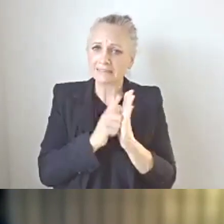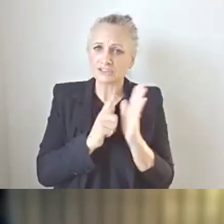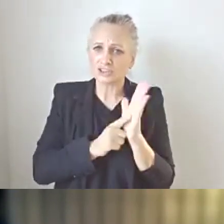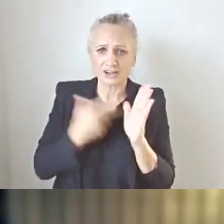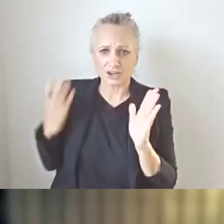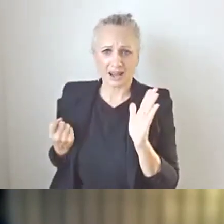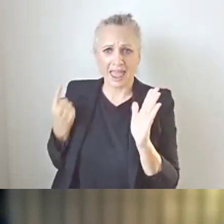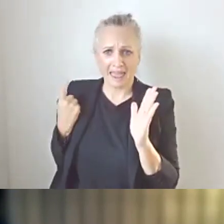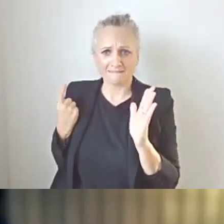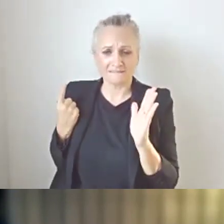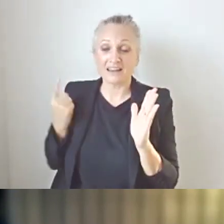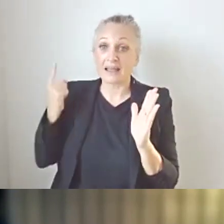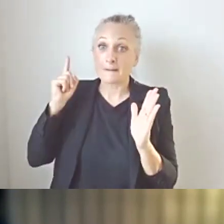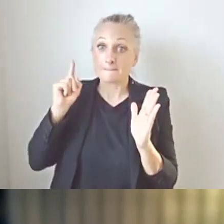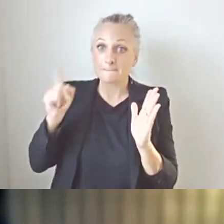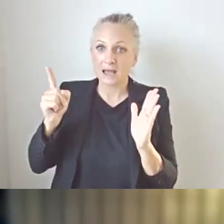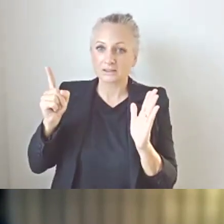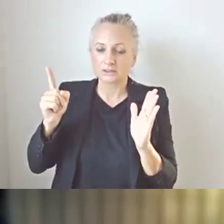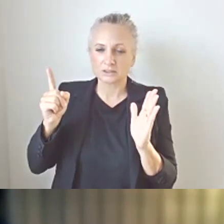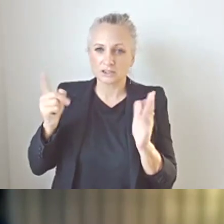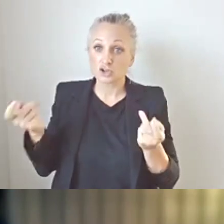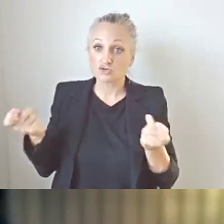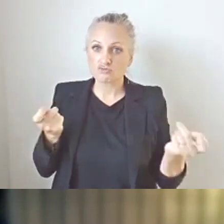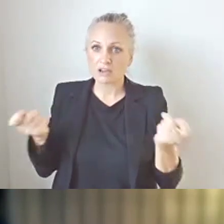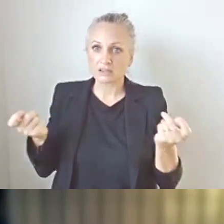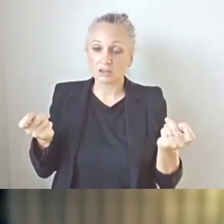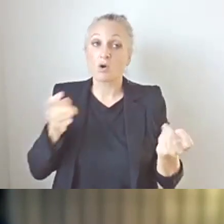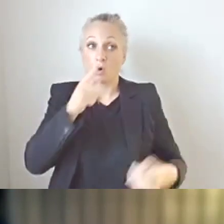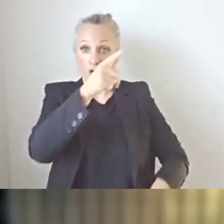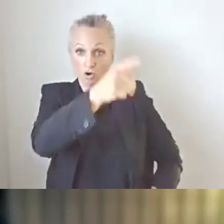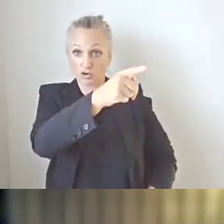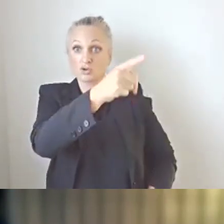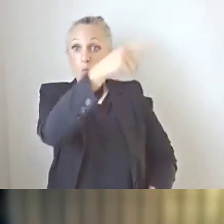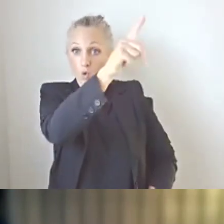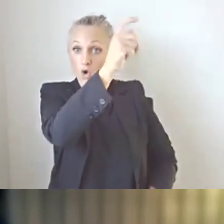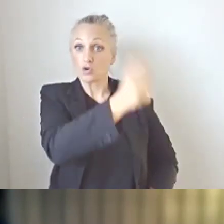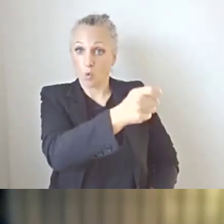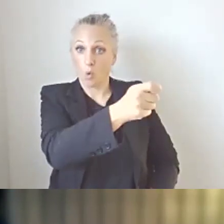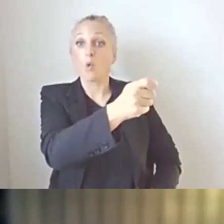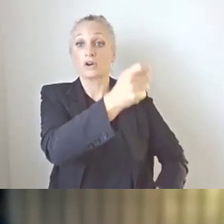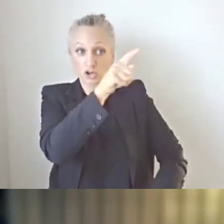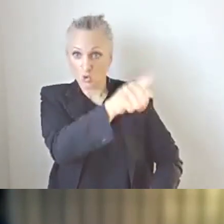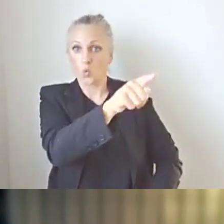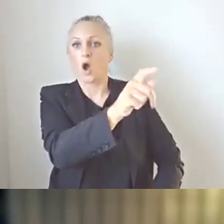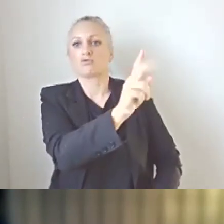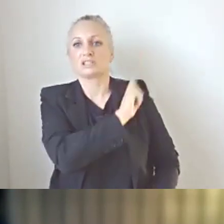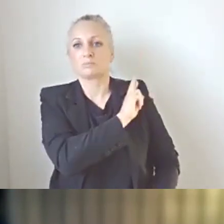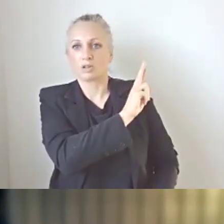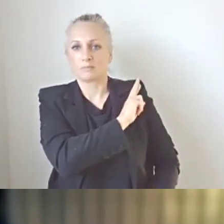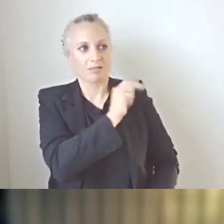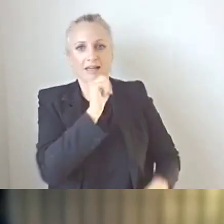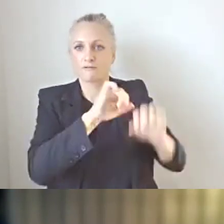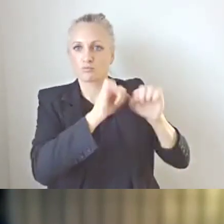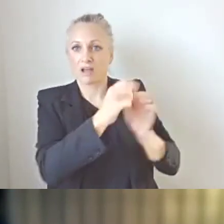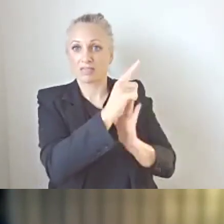wasn't until directors became personally liable for breaches of Health and Safety Act that